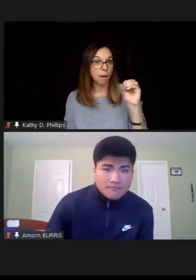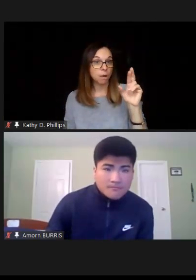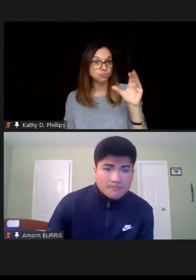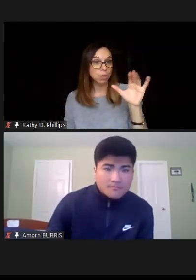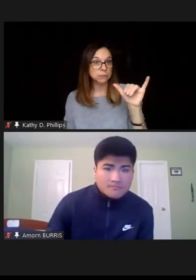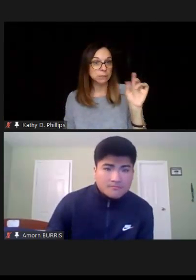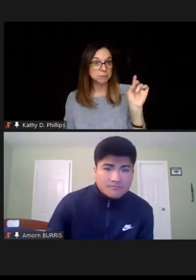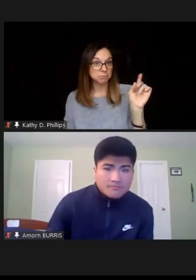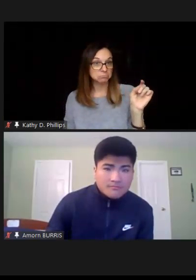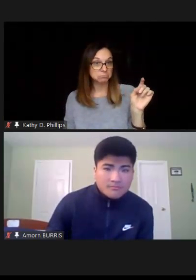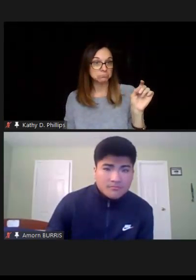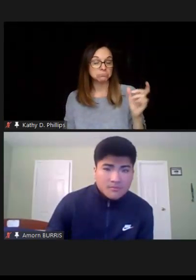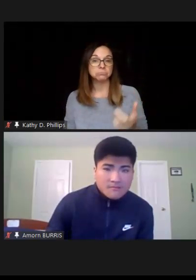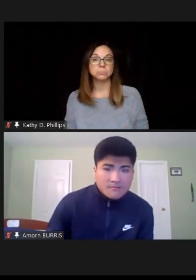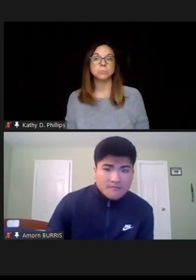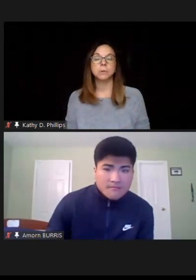these sources?